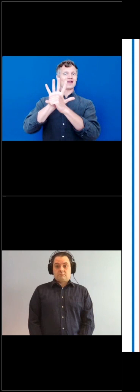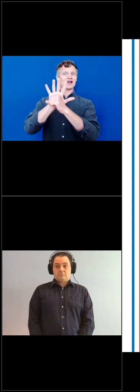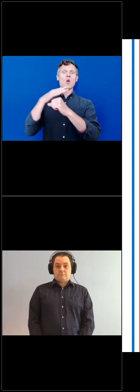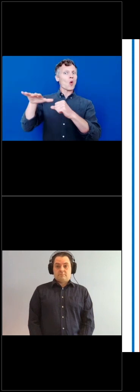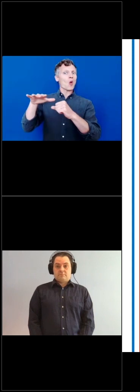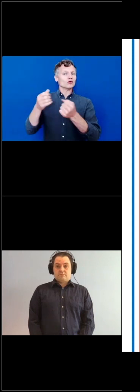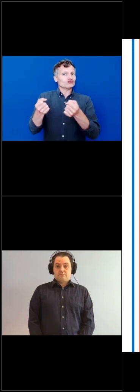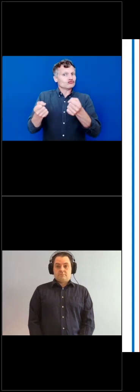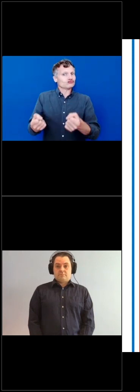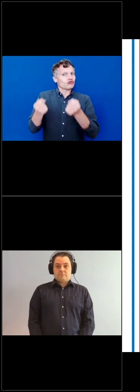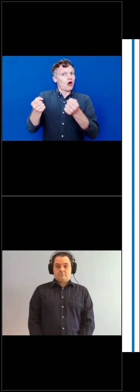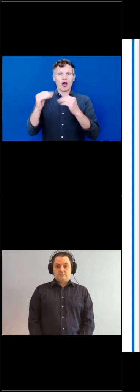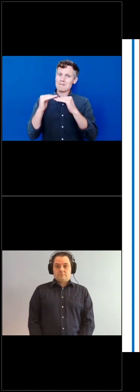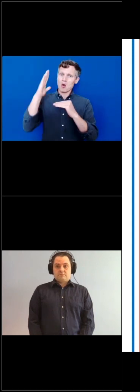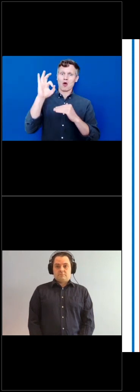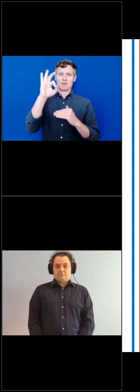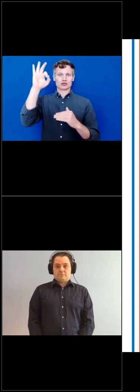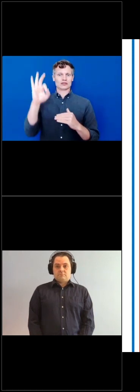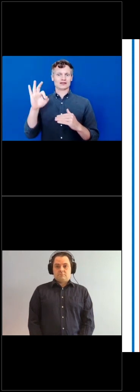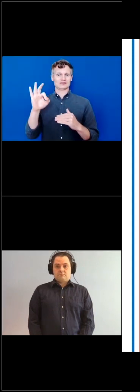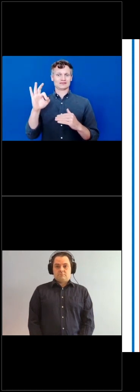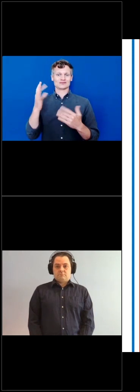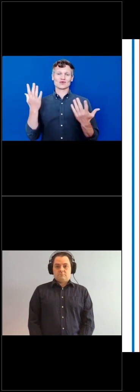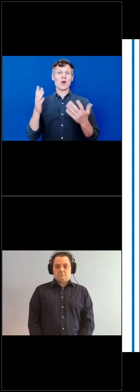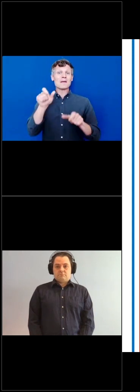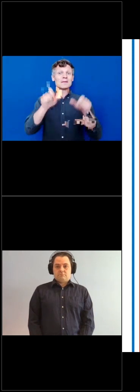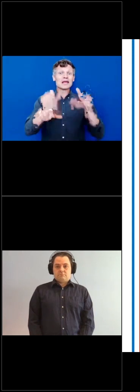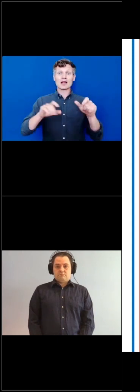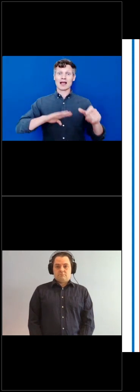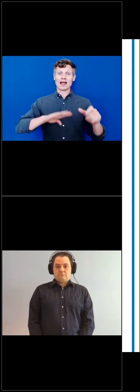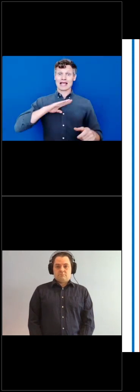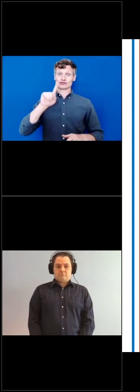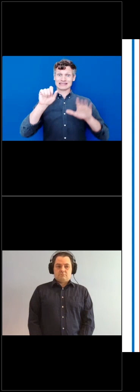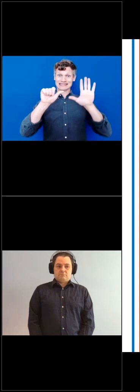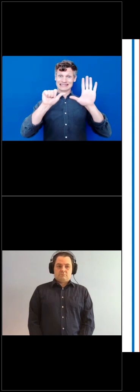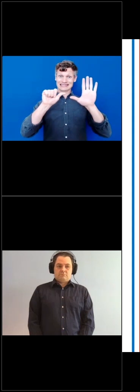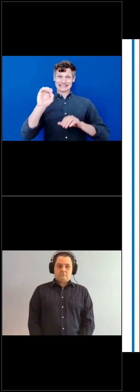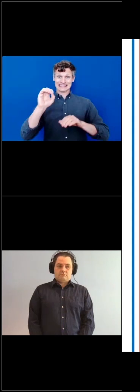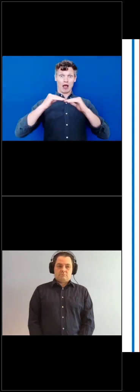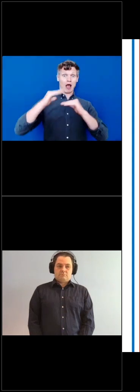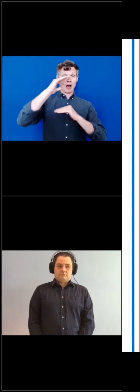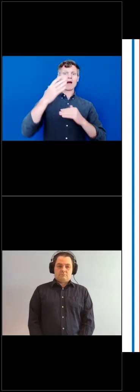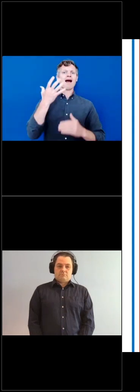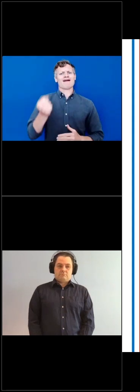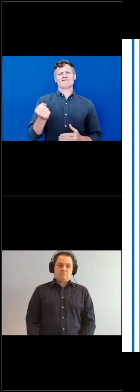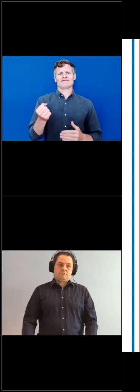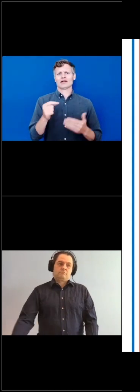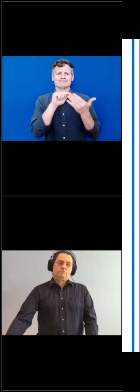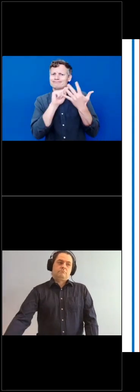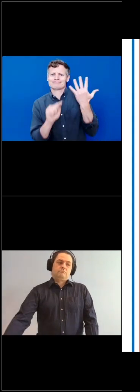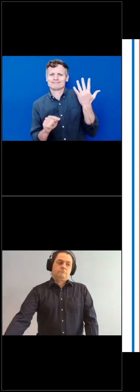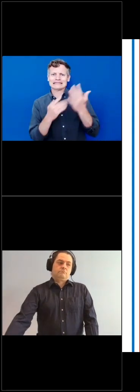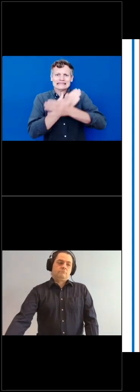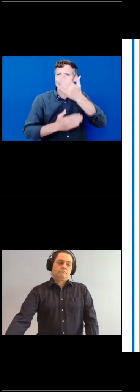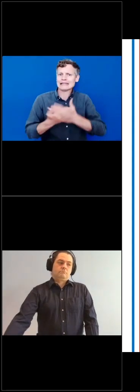above 60 years old has a disability. So additionally, we expect as well higher prevalence rates within humanitarian